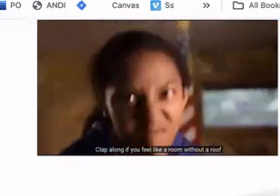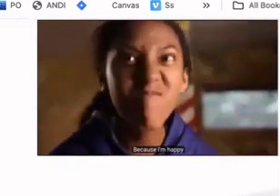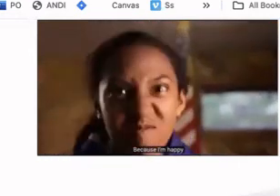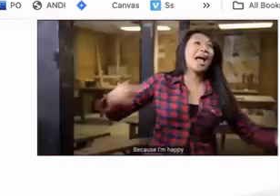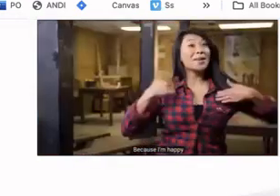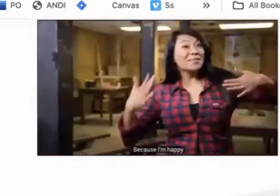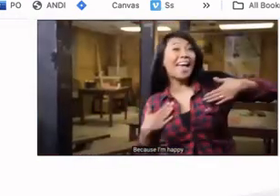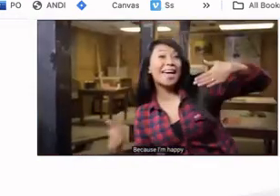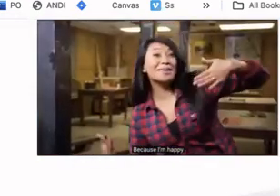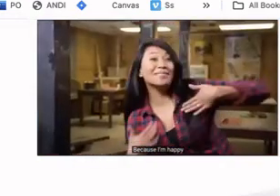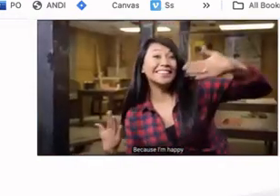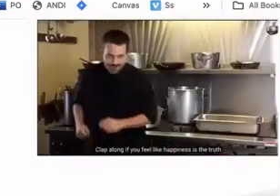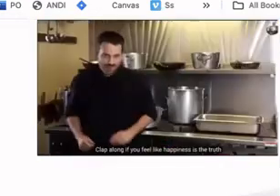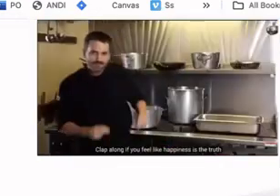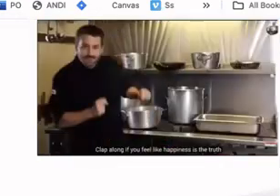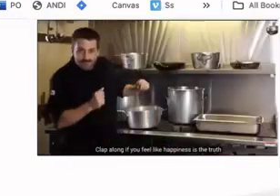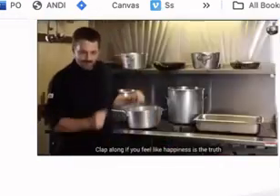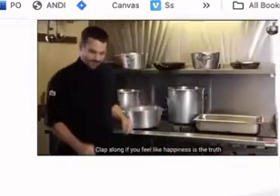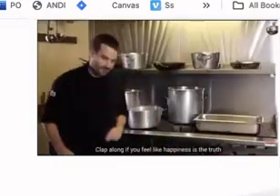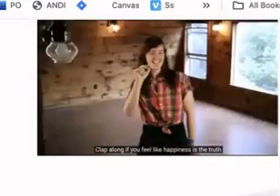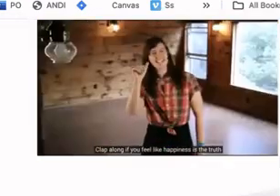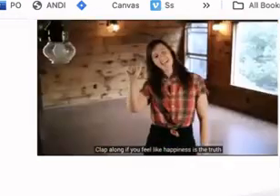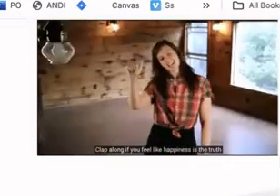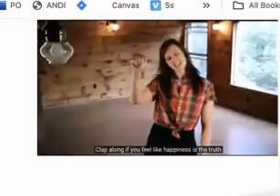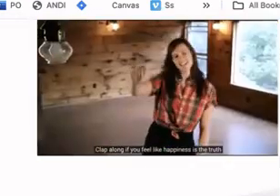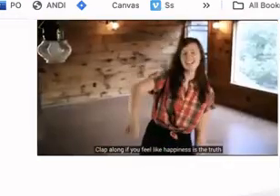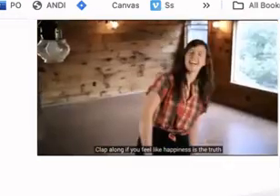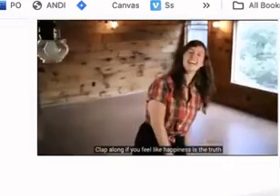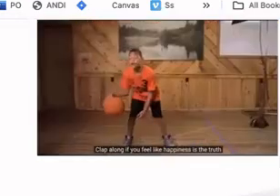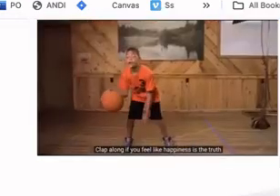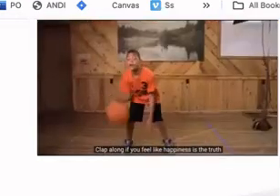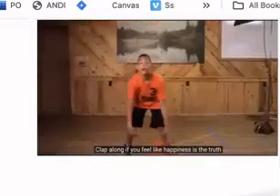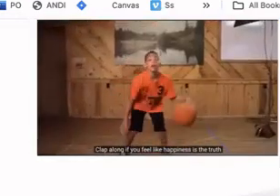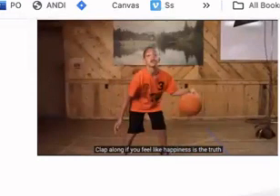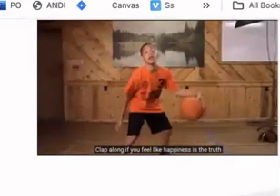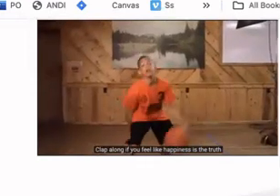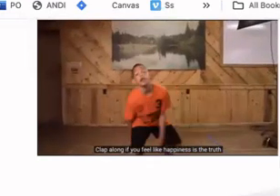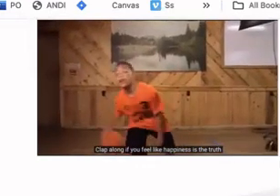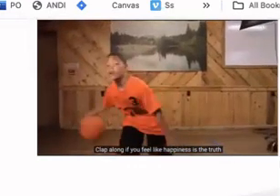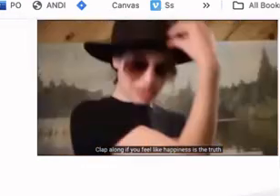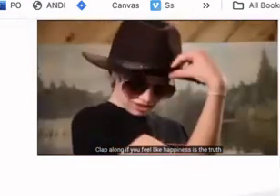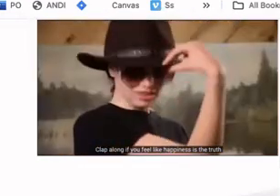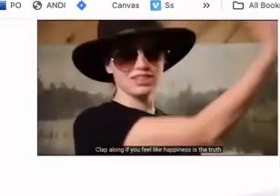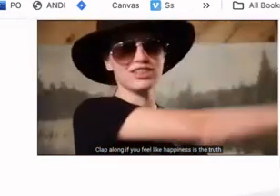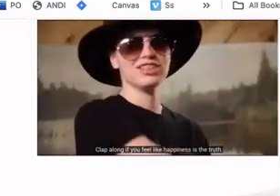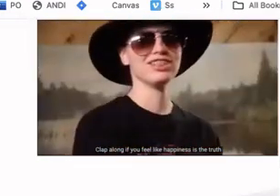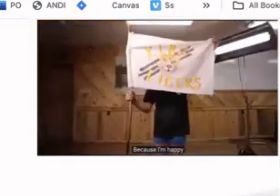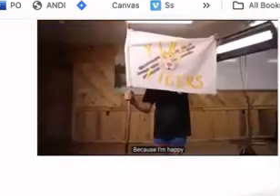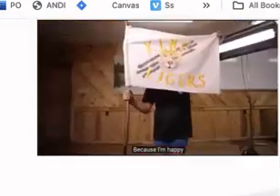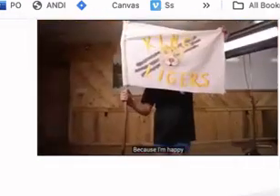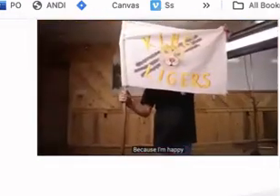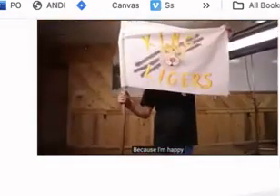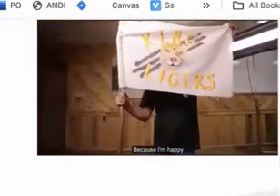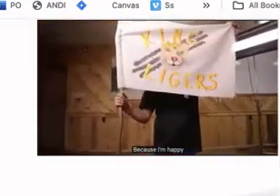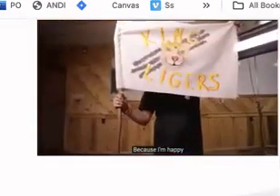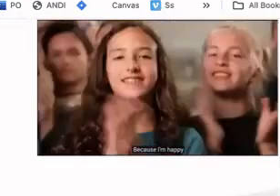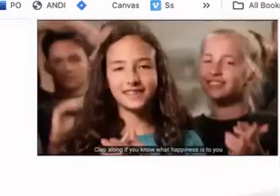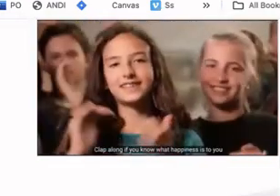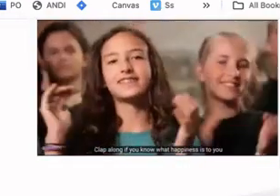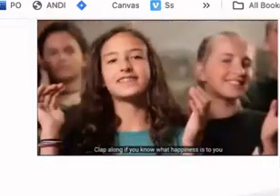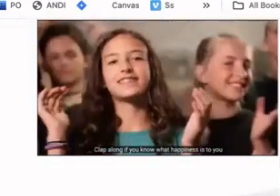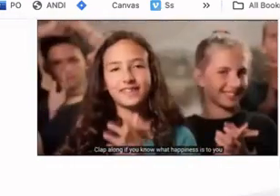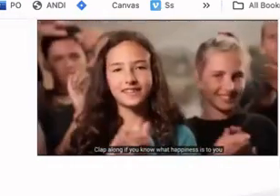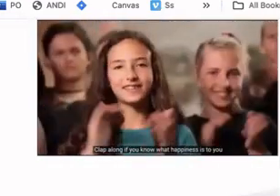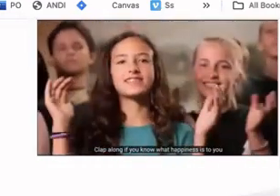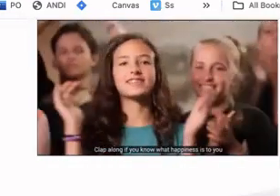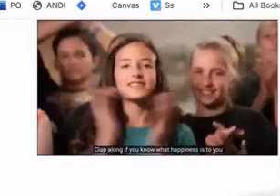roof. Clap along if you feel like happiness is the truth.